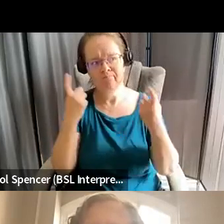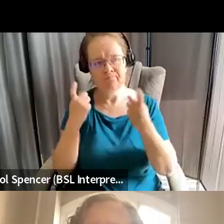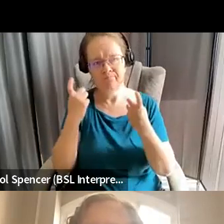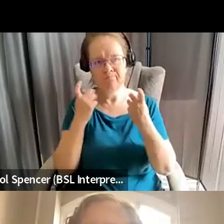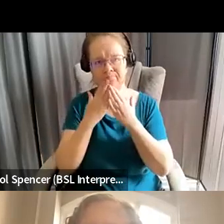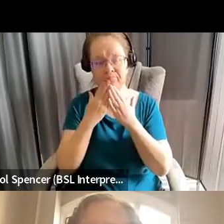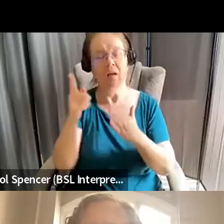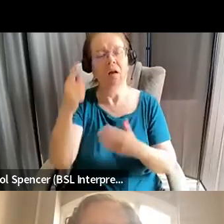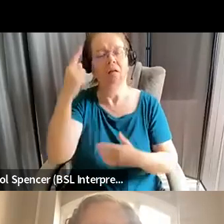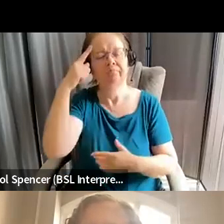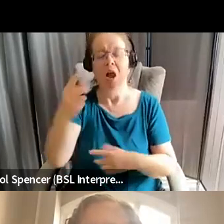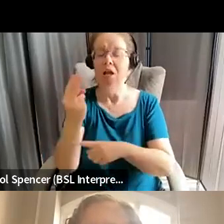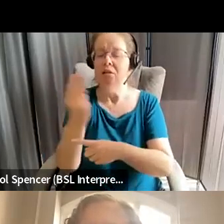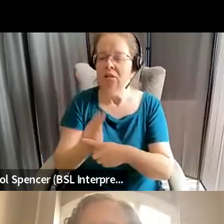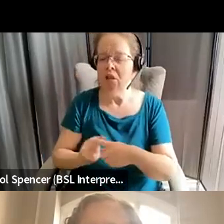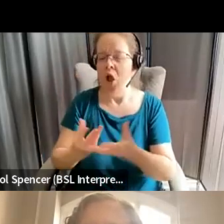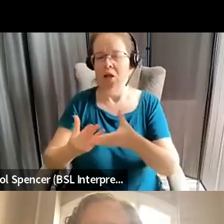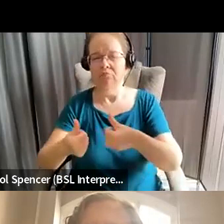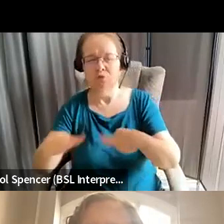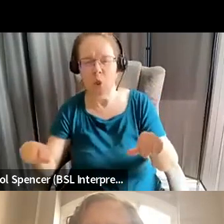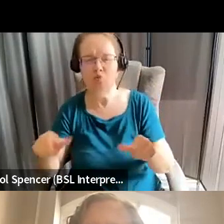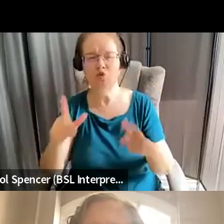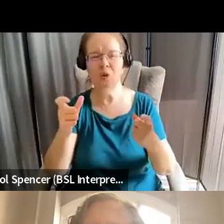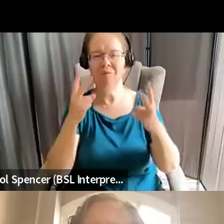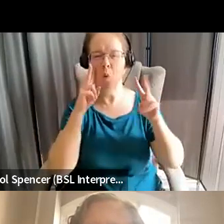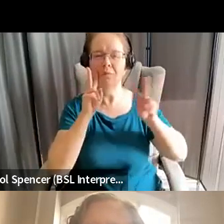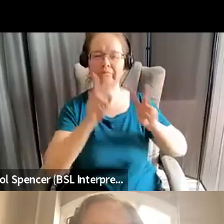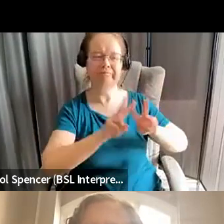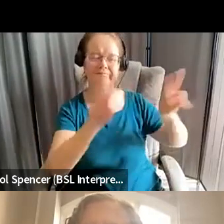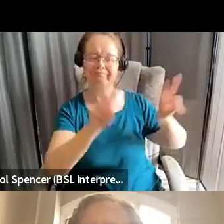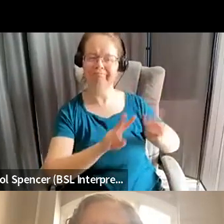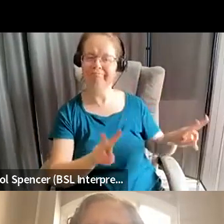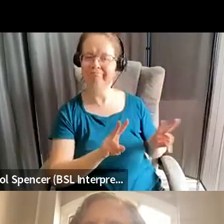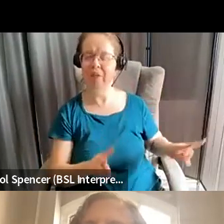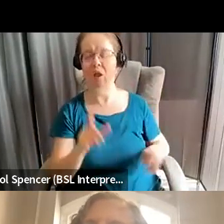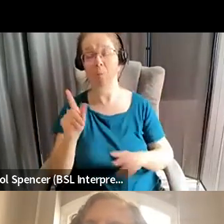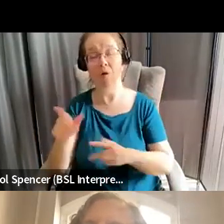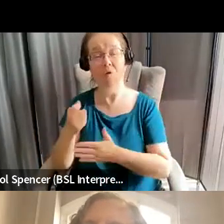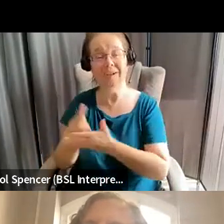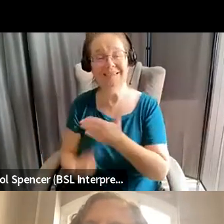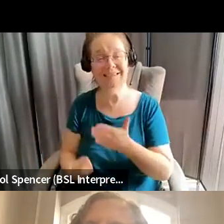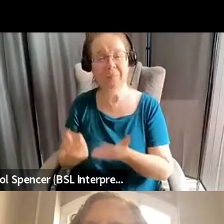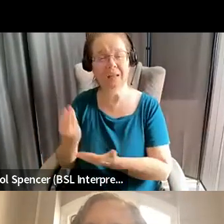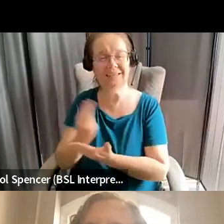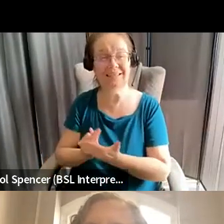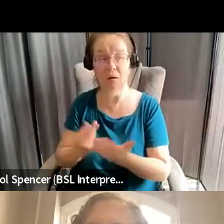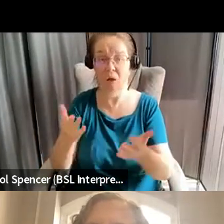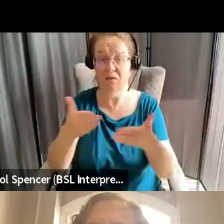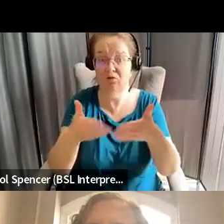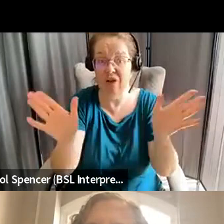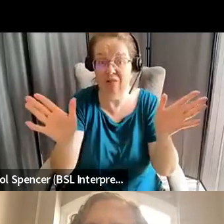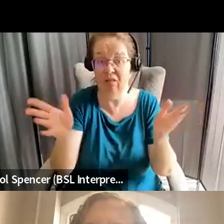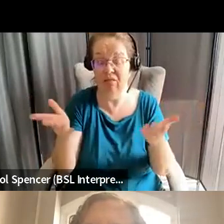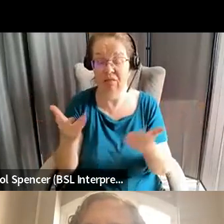the design of the solutions for accessibility and disability design, or just in general inclusive design,